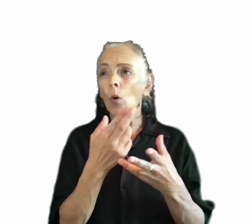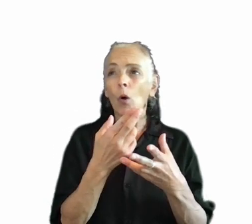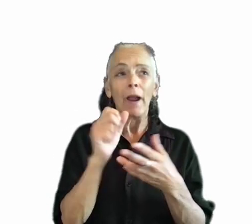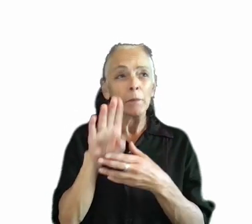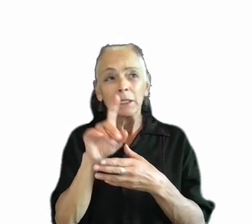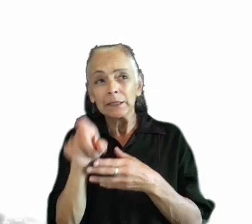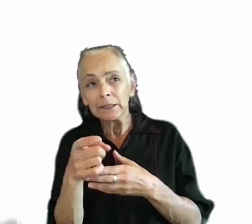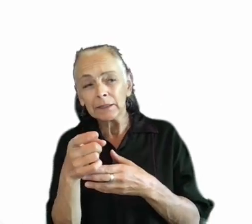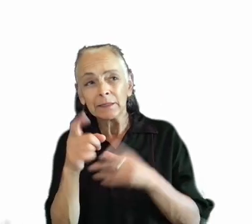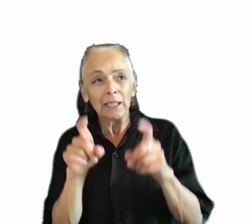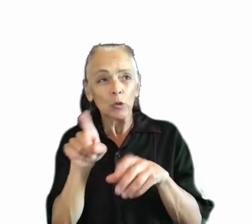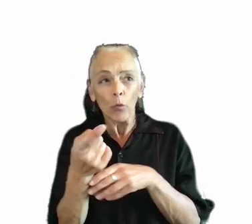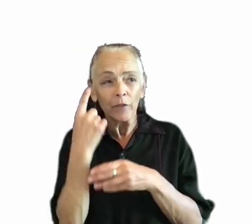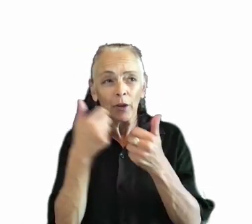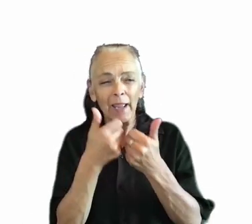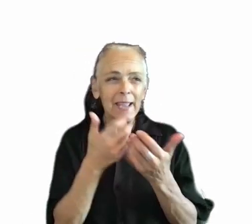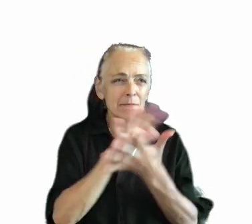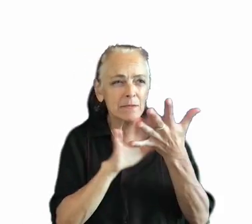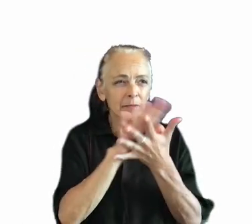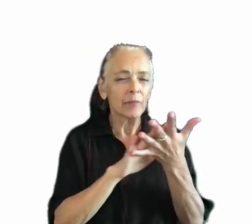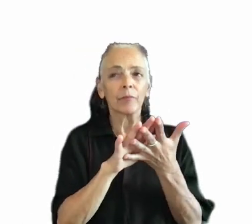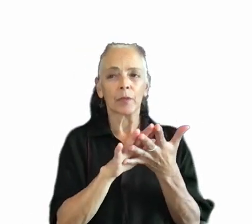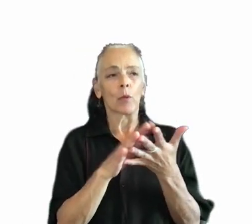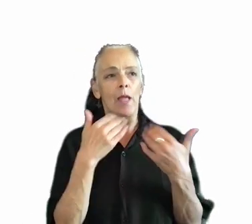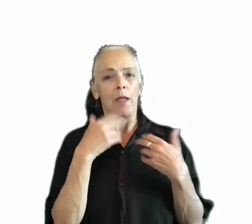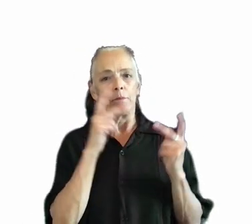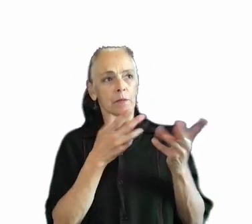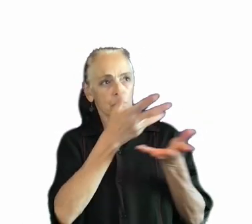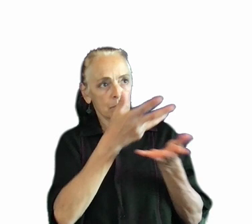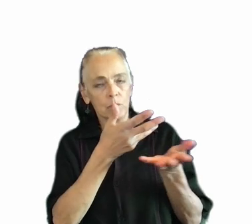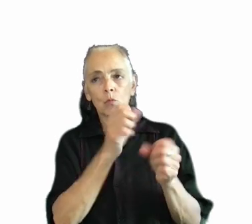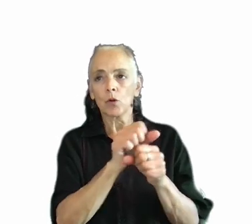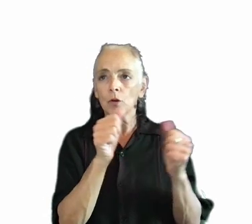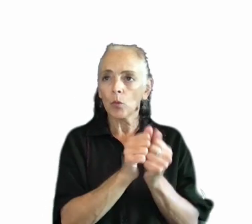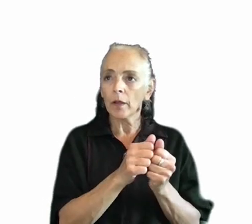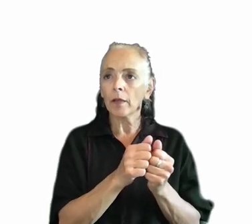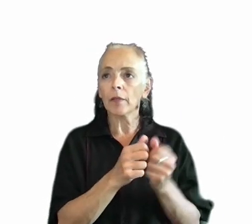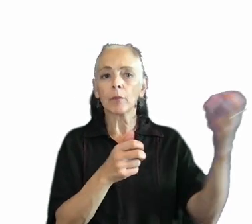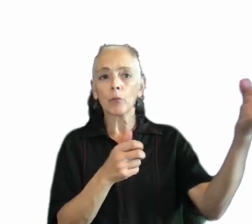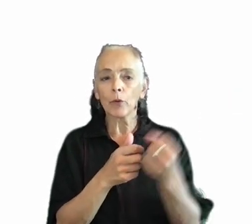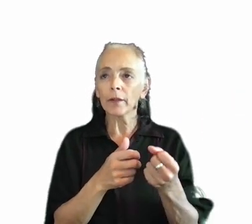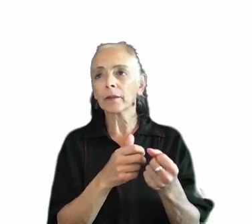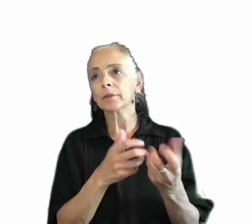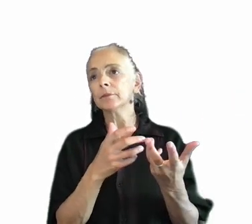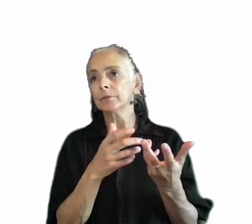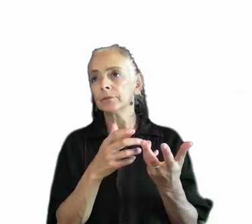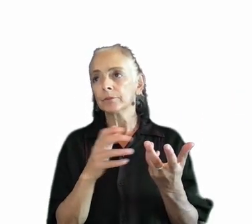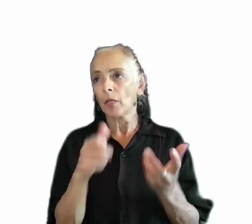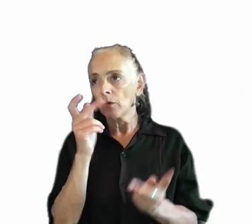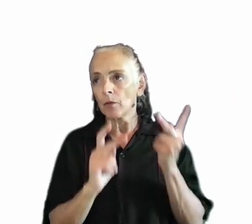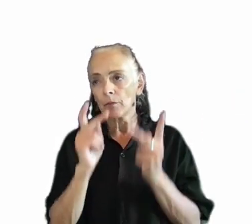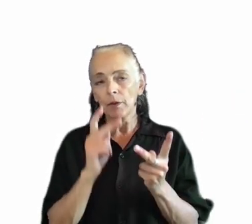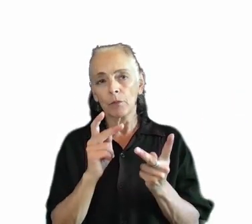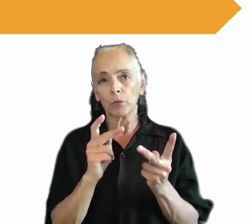an av test that we can run in game we had some some people we could work with we could bring in our counterparts and we could leverage